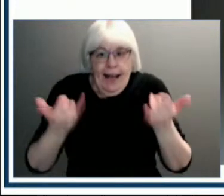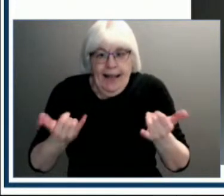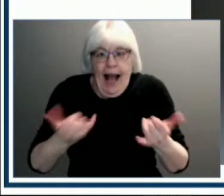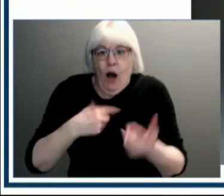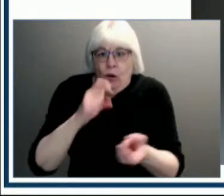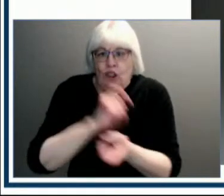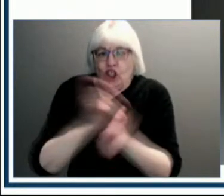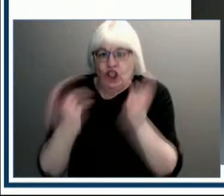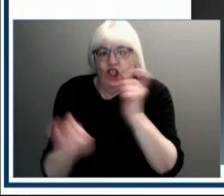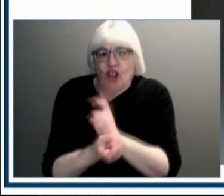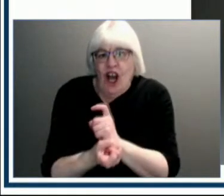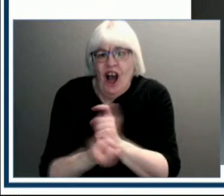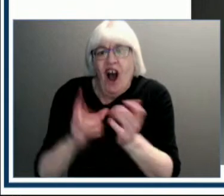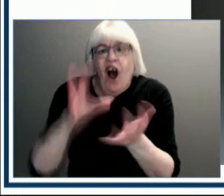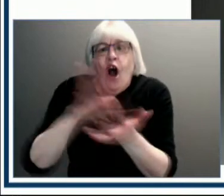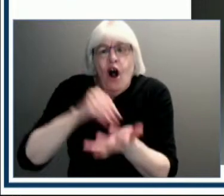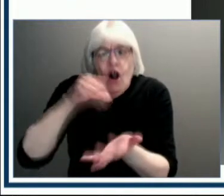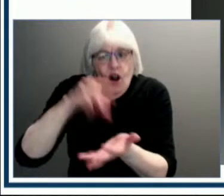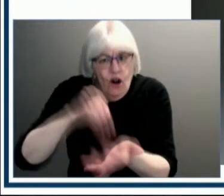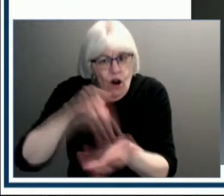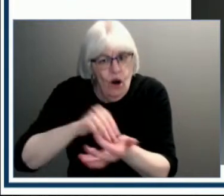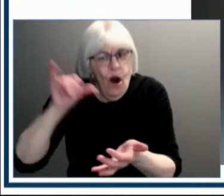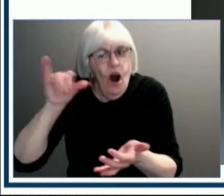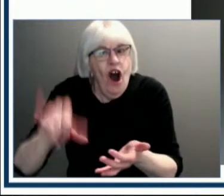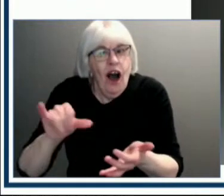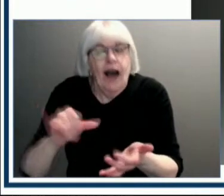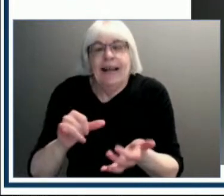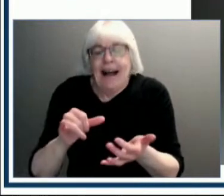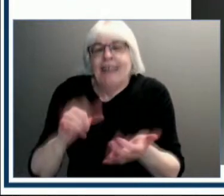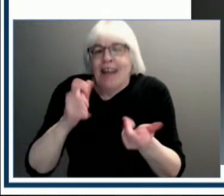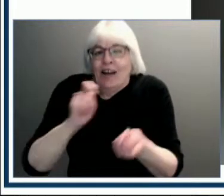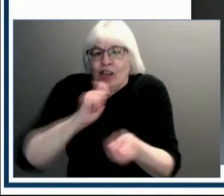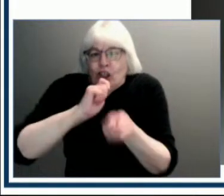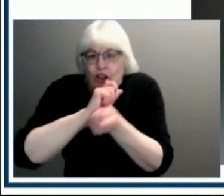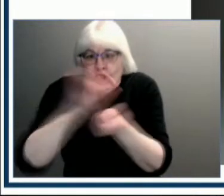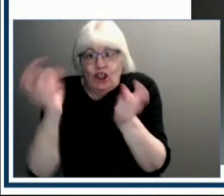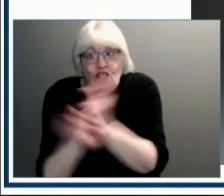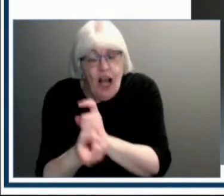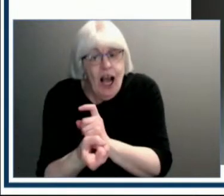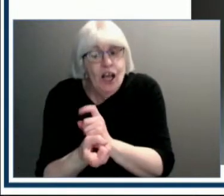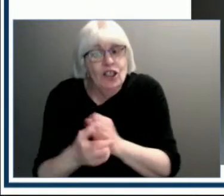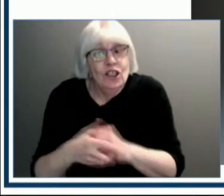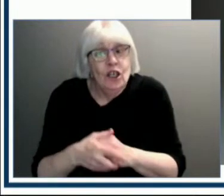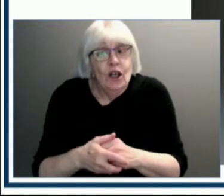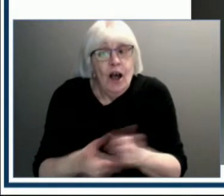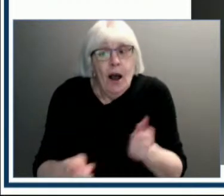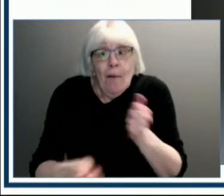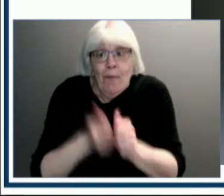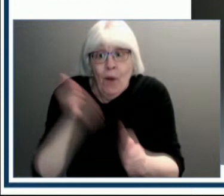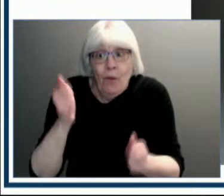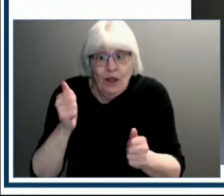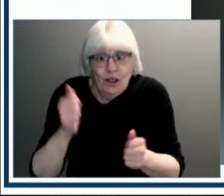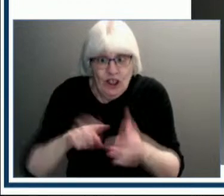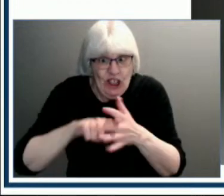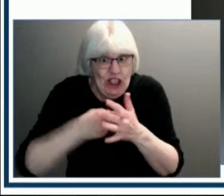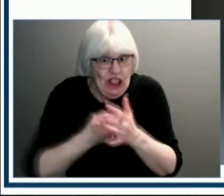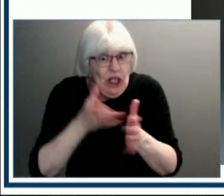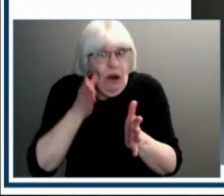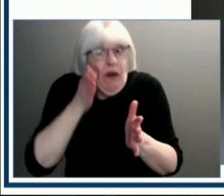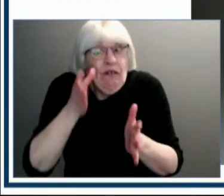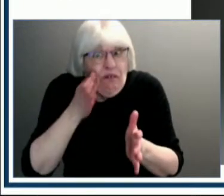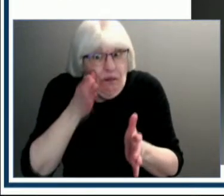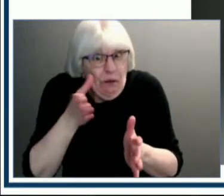about Omicron. In a nutshell, for most people, starting on Friday, this coming Friday, both